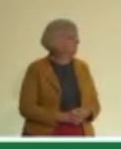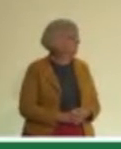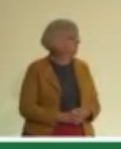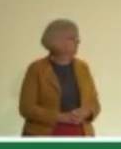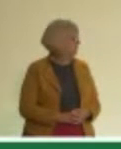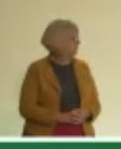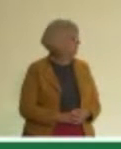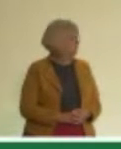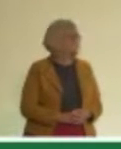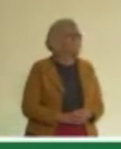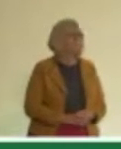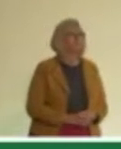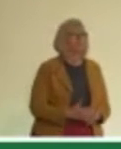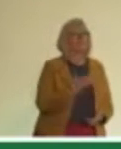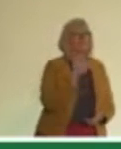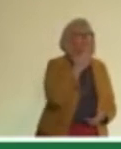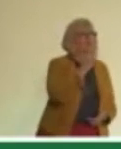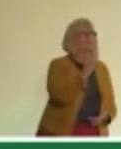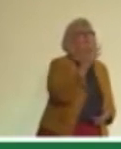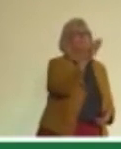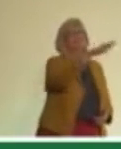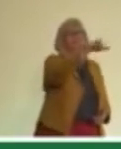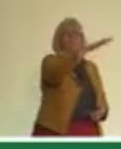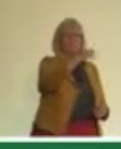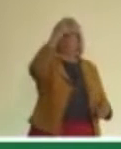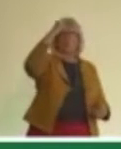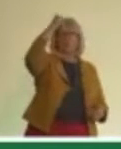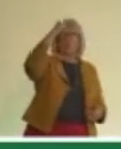Thank you to the person in the middle for being the hype person.